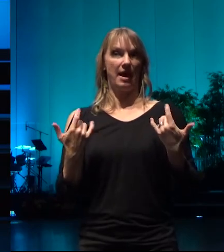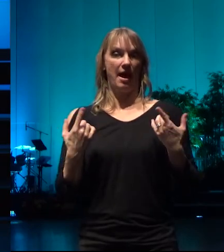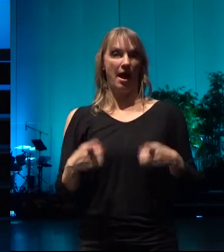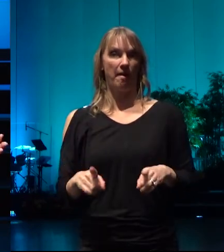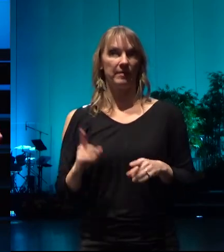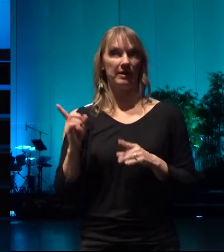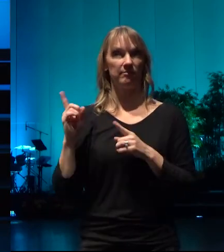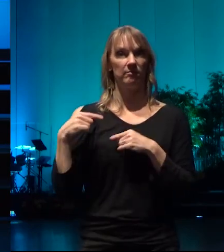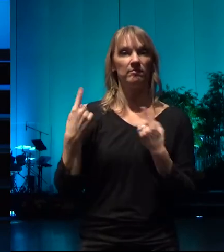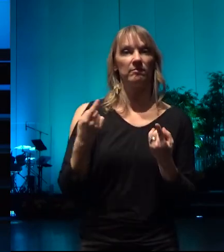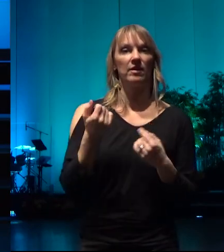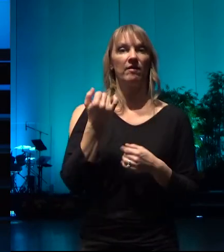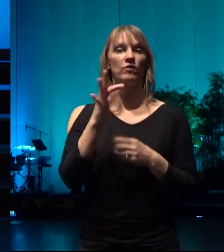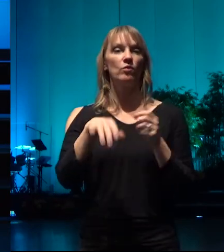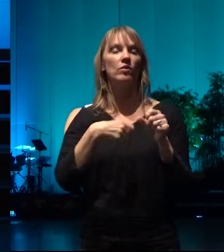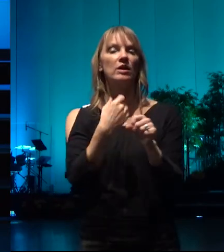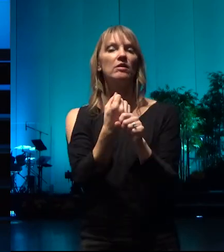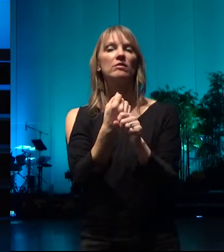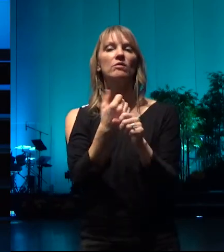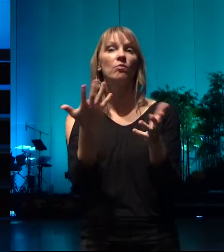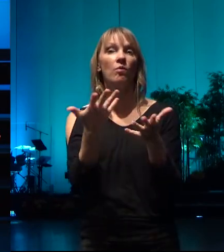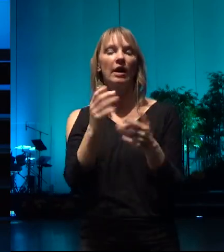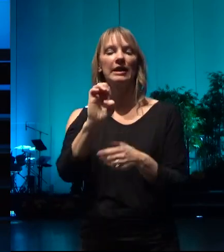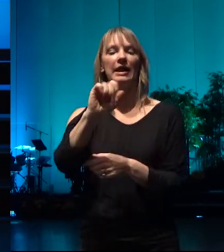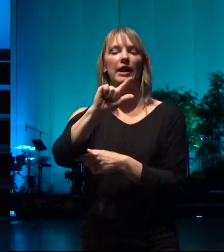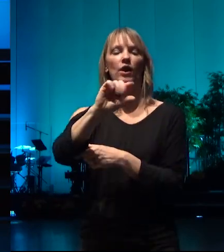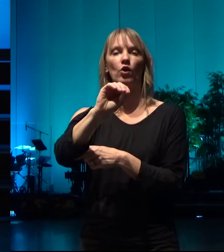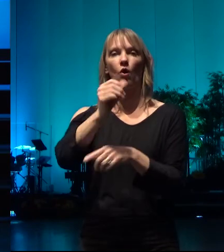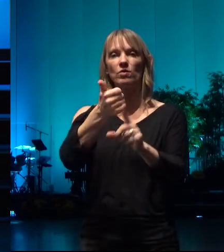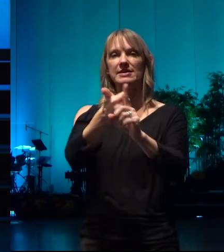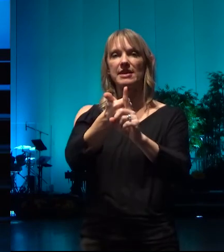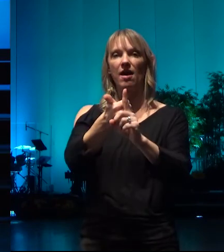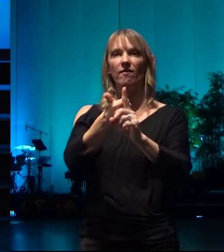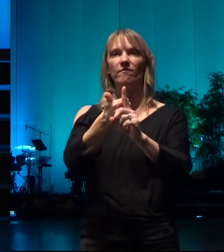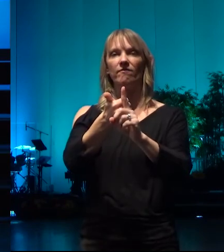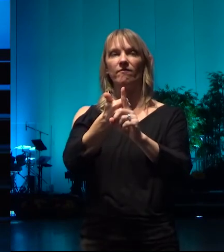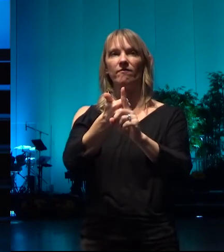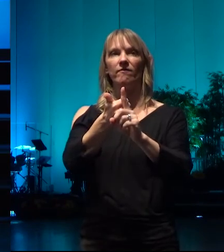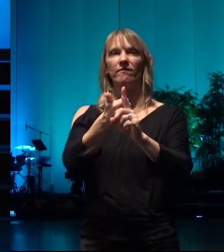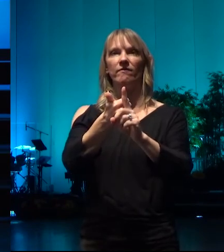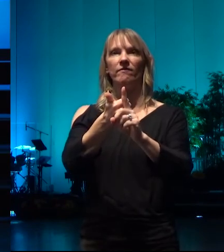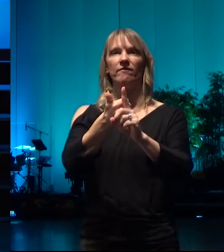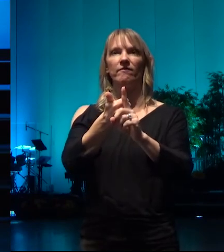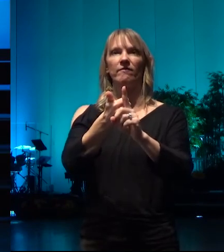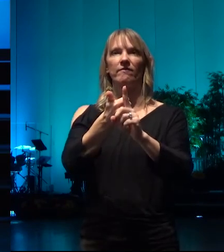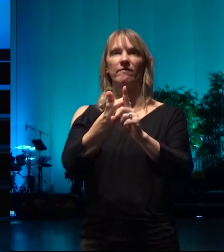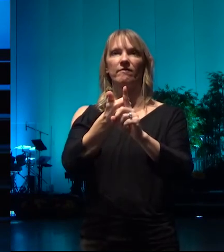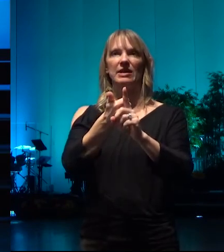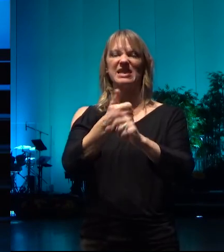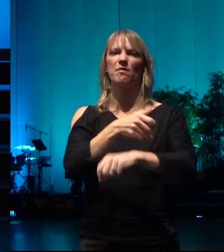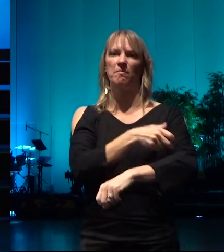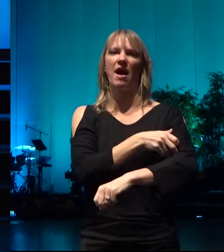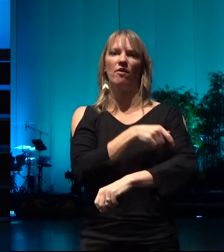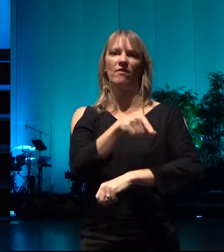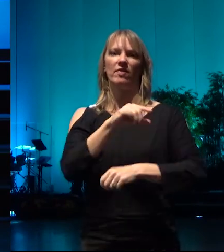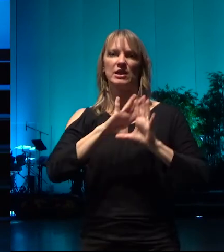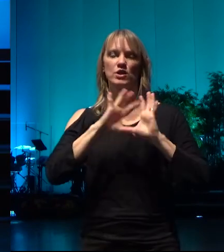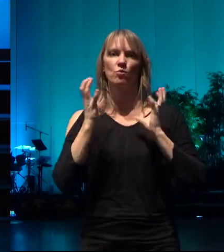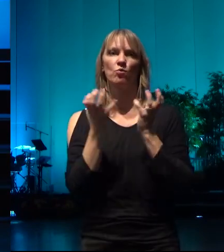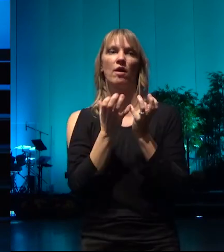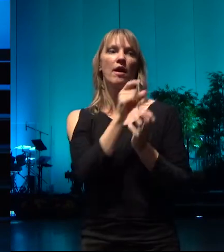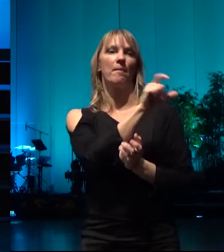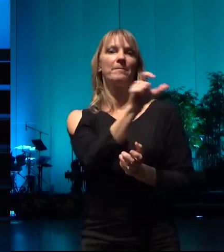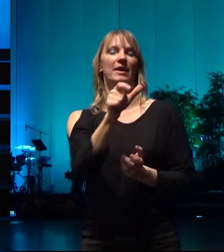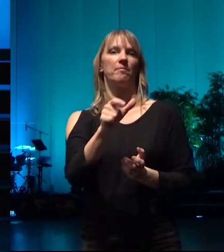and fashioned itself over these number of years is that the ego self is rampant in our world right now, as